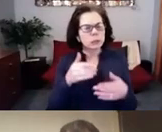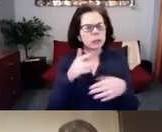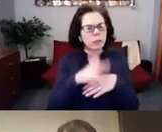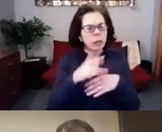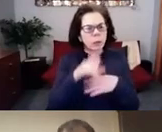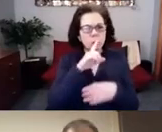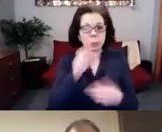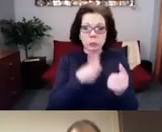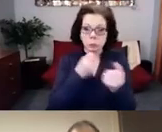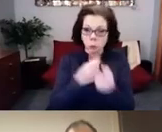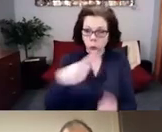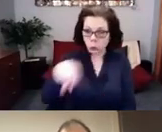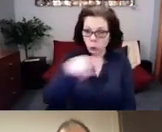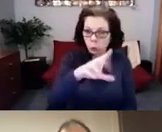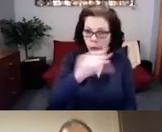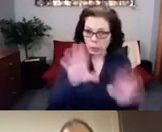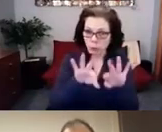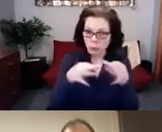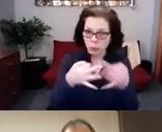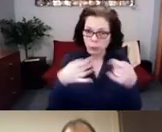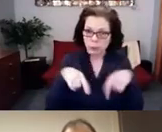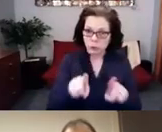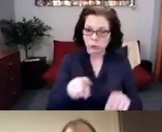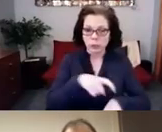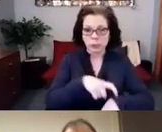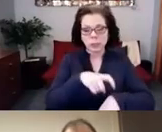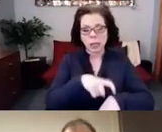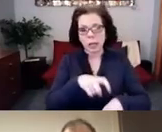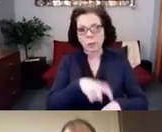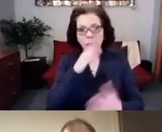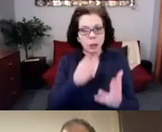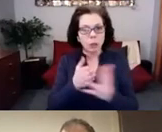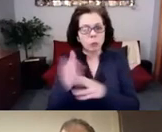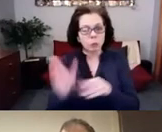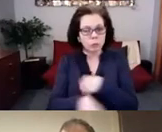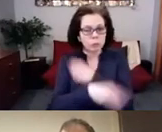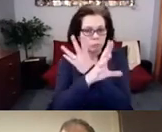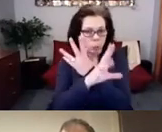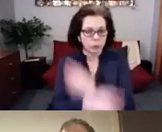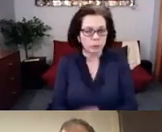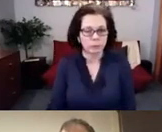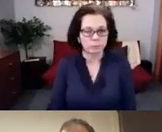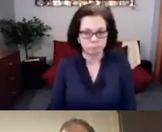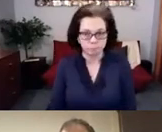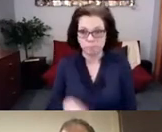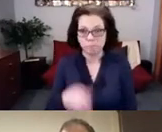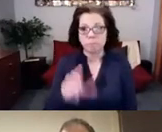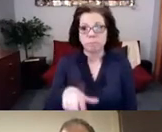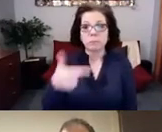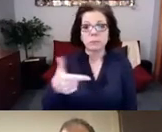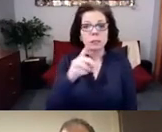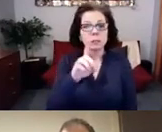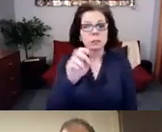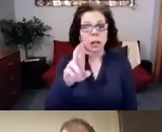family during this difficult time and through remote learning. So with that, Dr. Hall, if you can